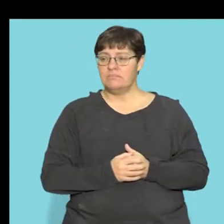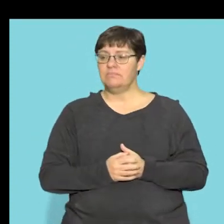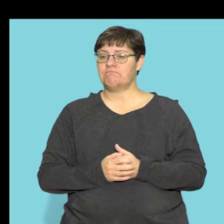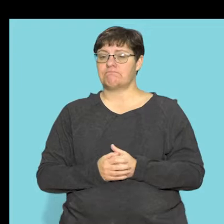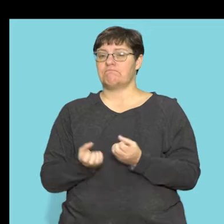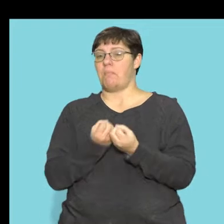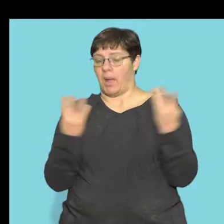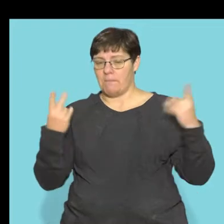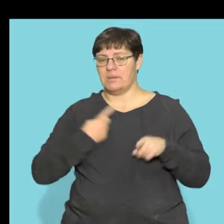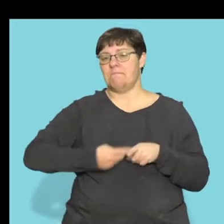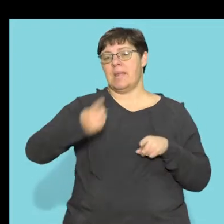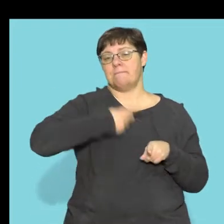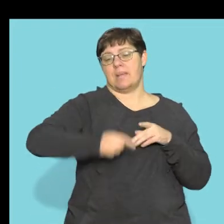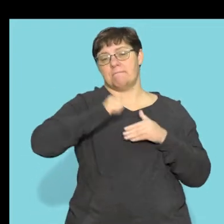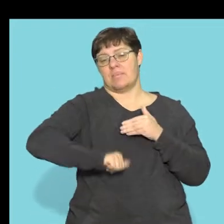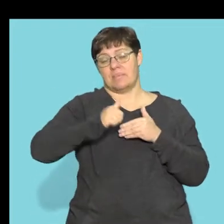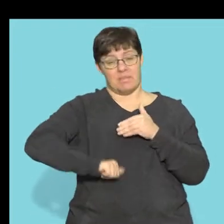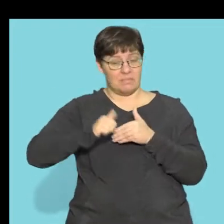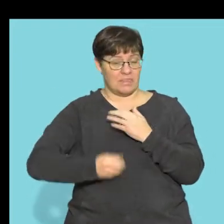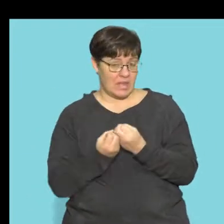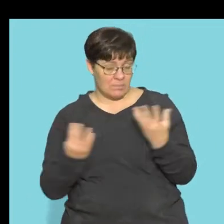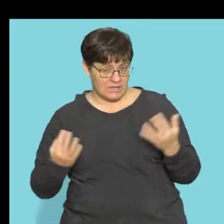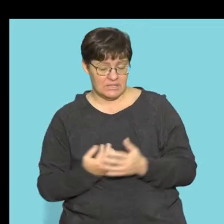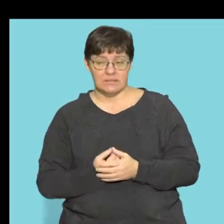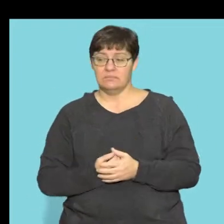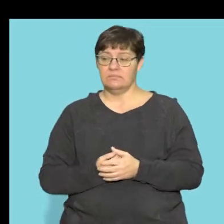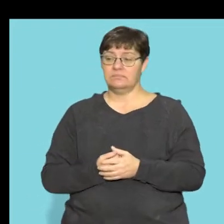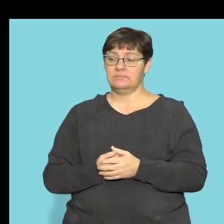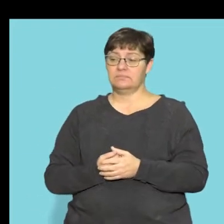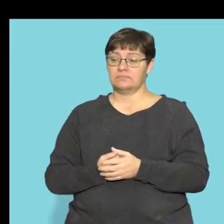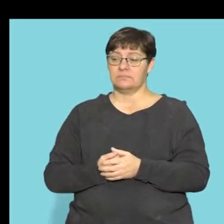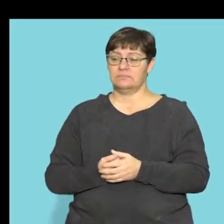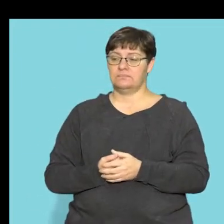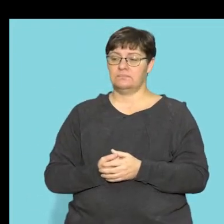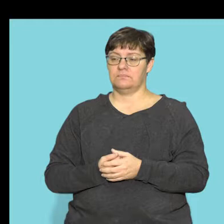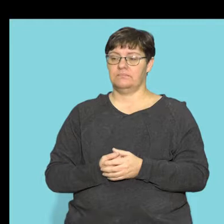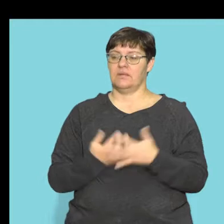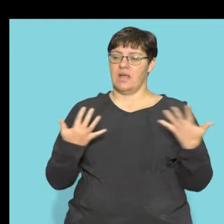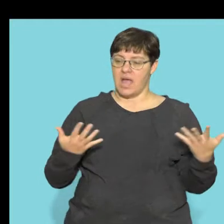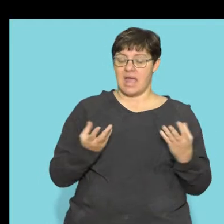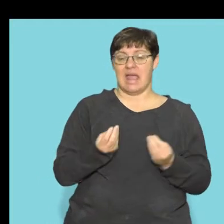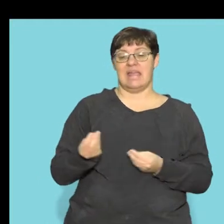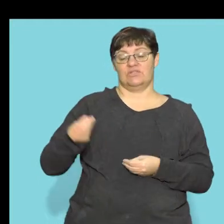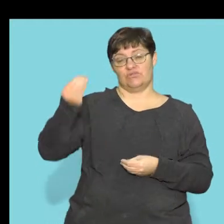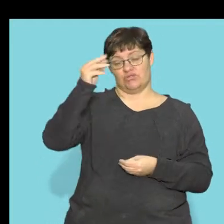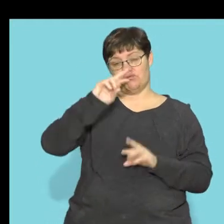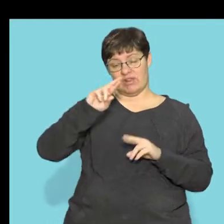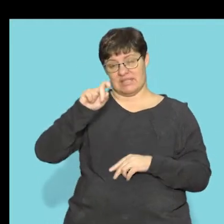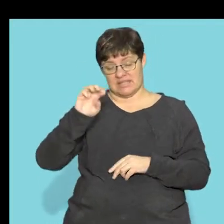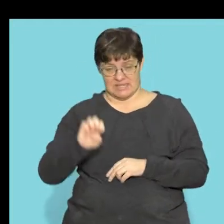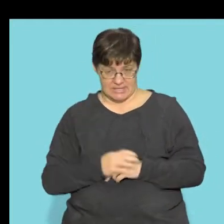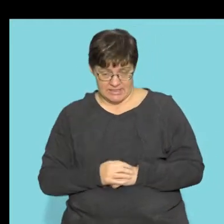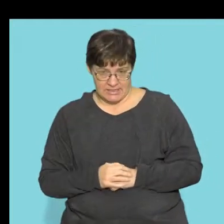the number of repayments that you are paying back the bank or the whatever institution you took from, and